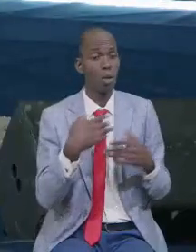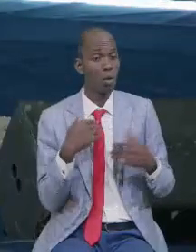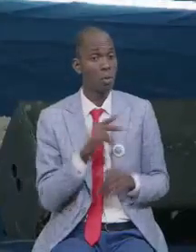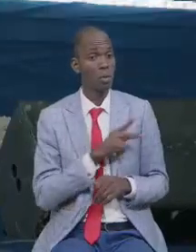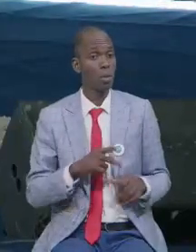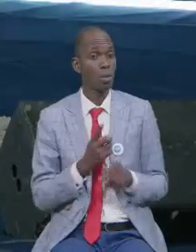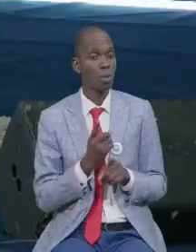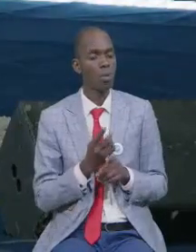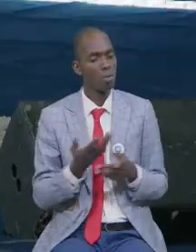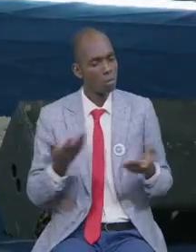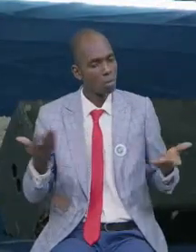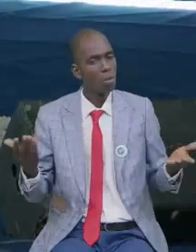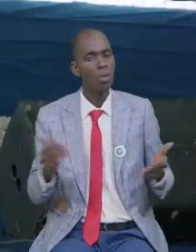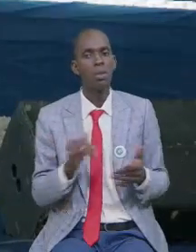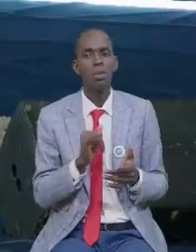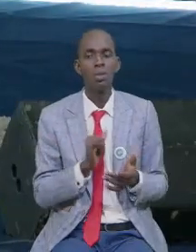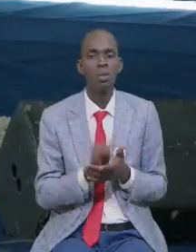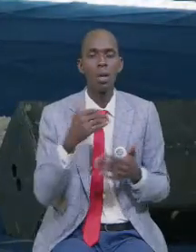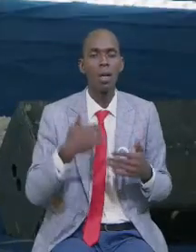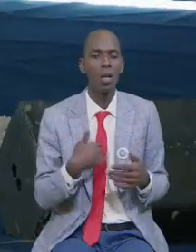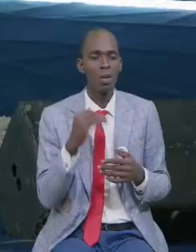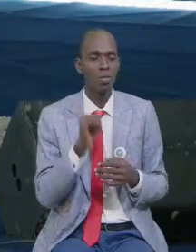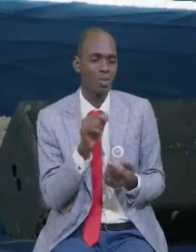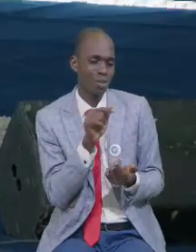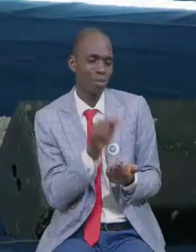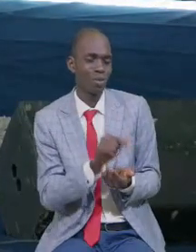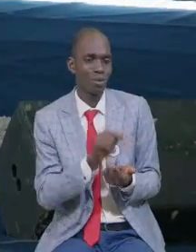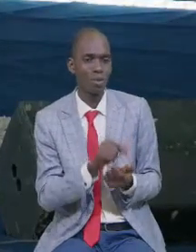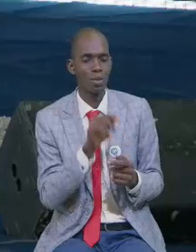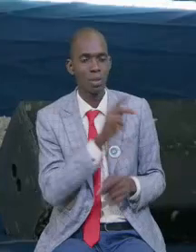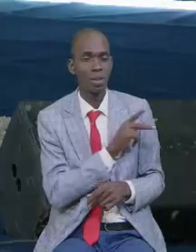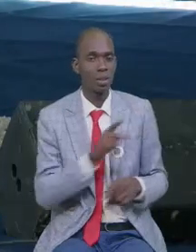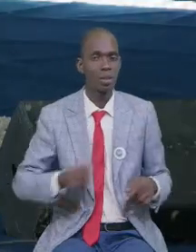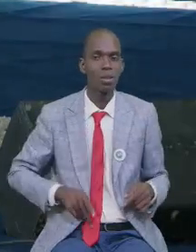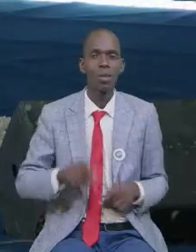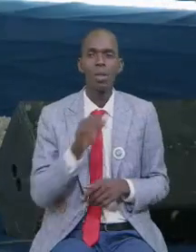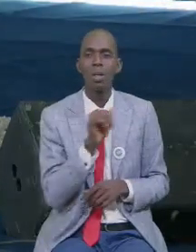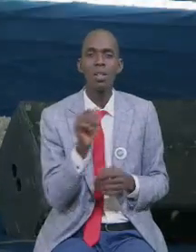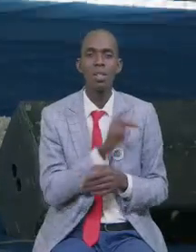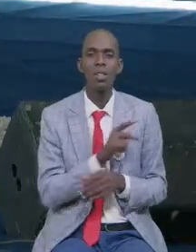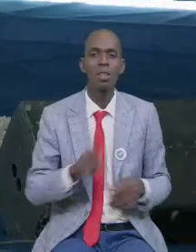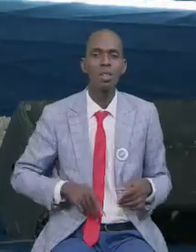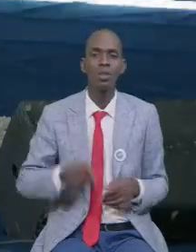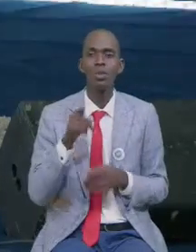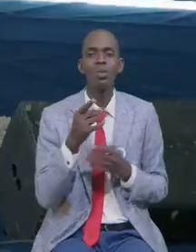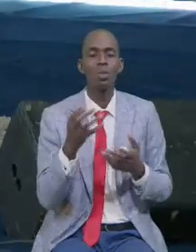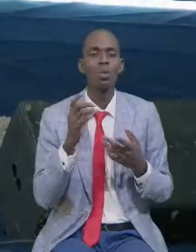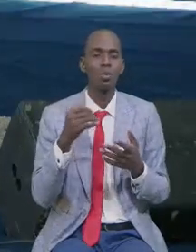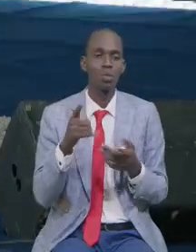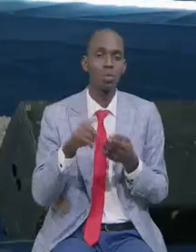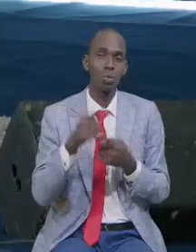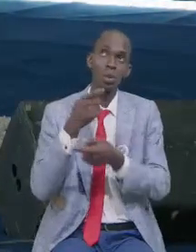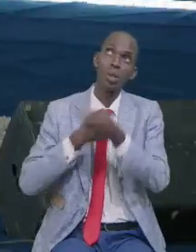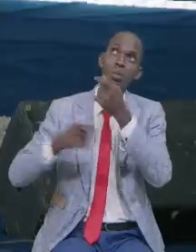A diminutive king, a diminished king, a king you wanted to replace God with.